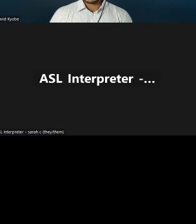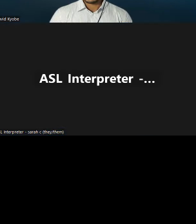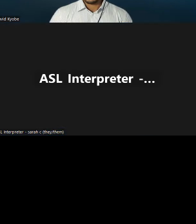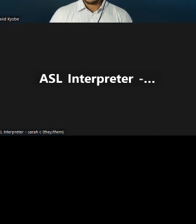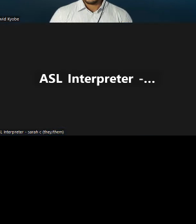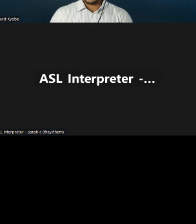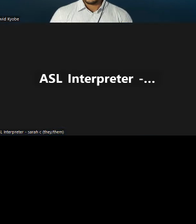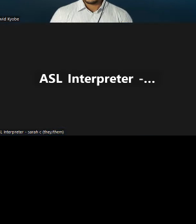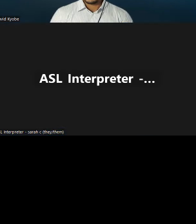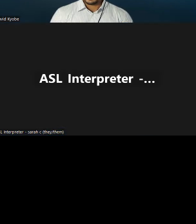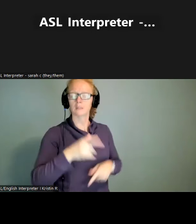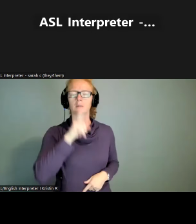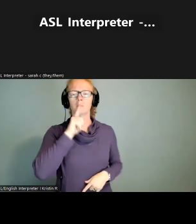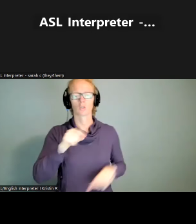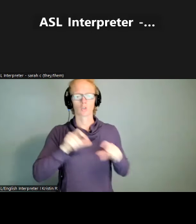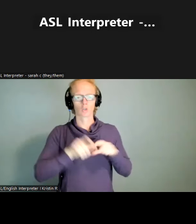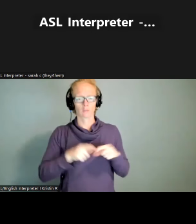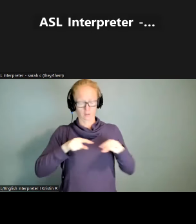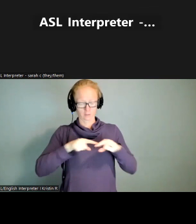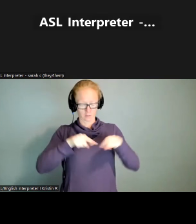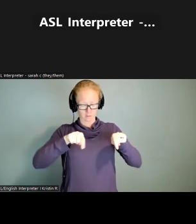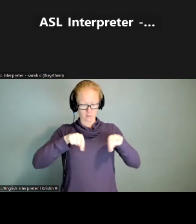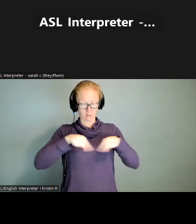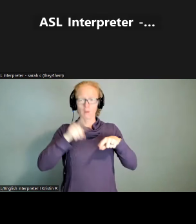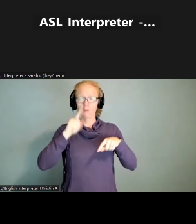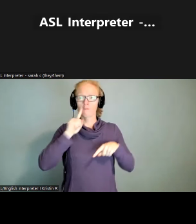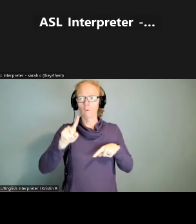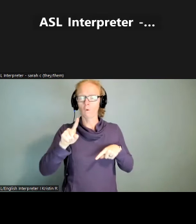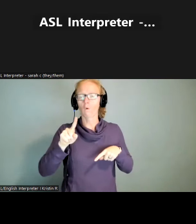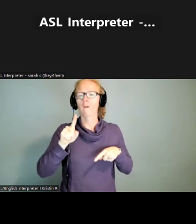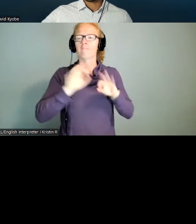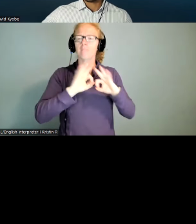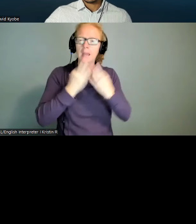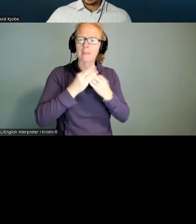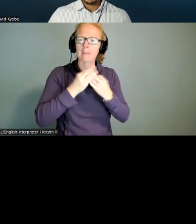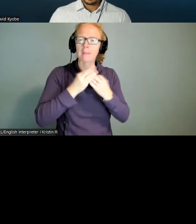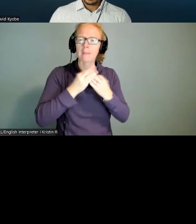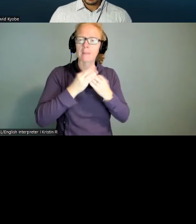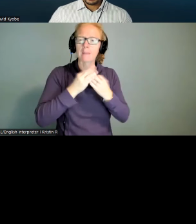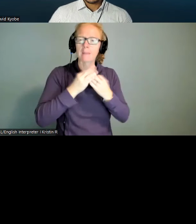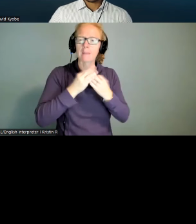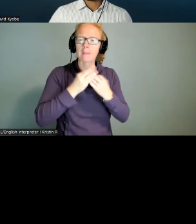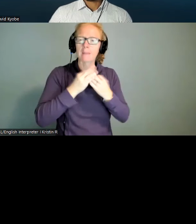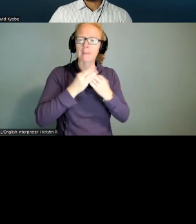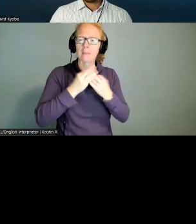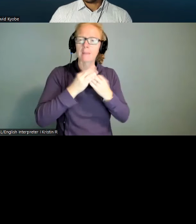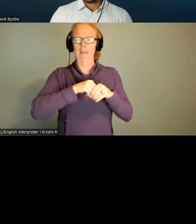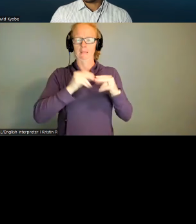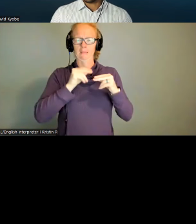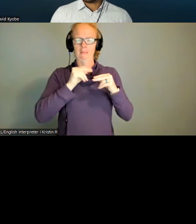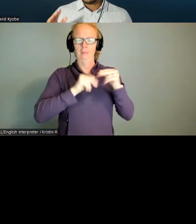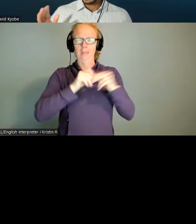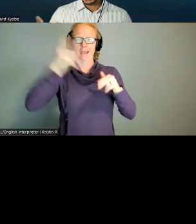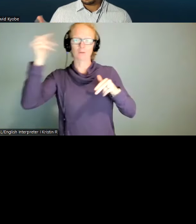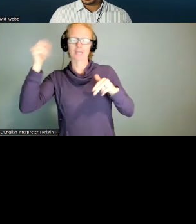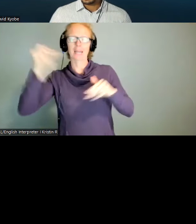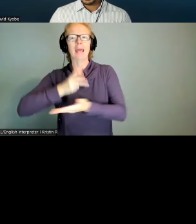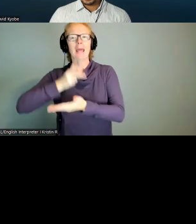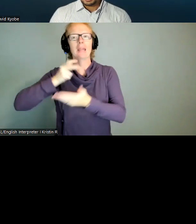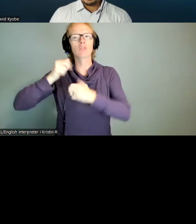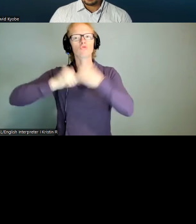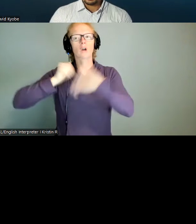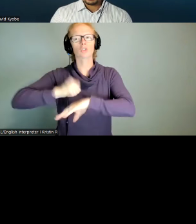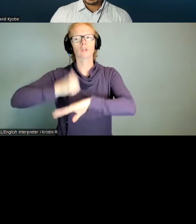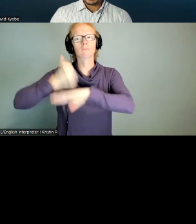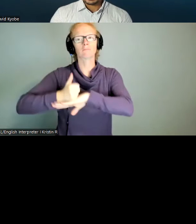multi-family residential courtyard, and multi-residential courtyard buildings facing the arterial as well, and a structured parking podium that was shared